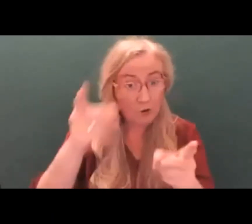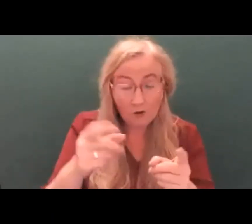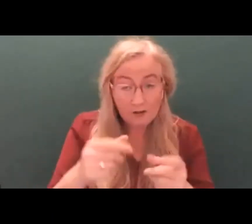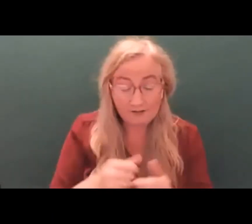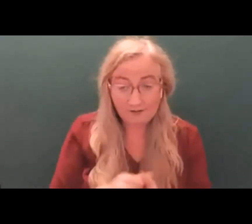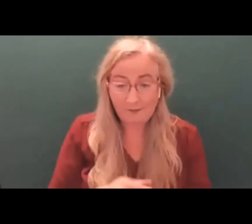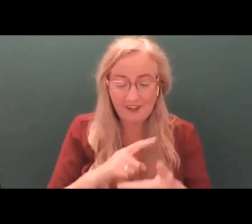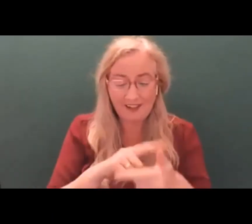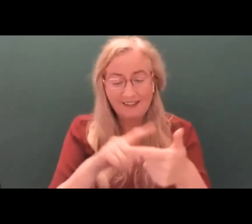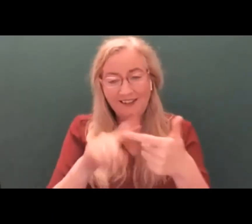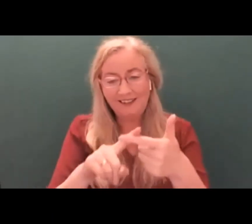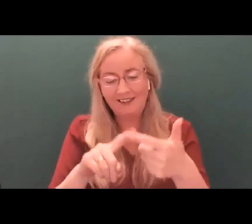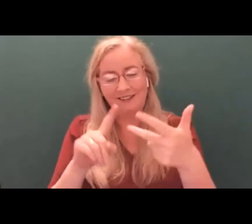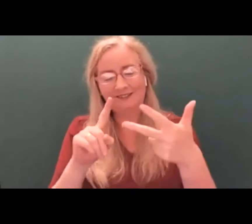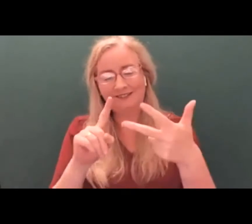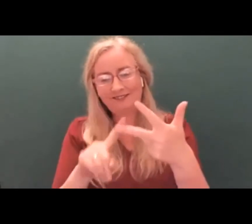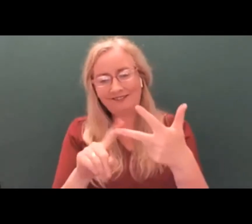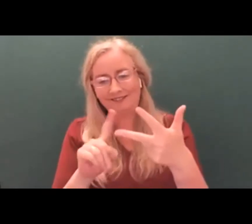Tip number 3,